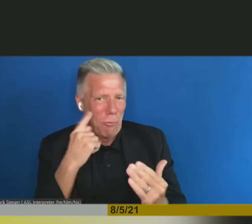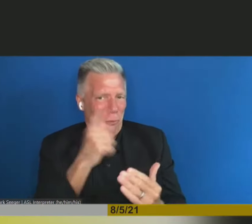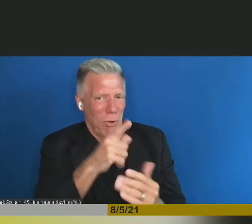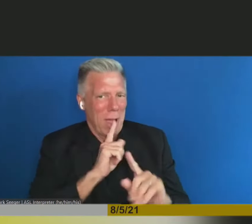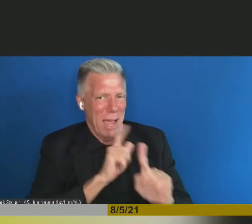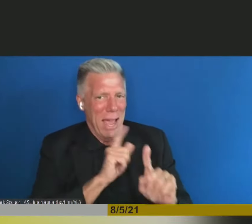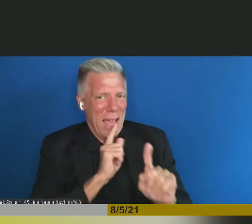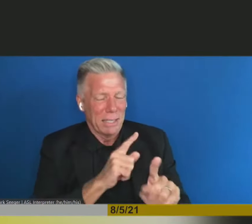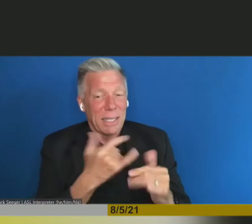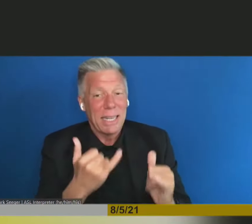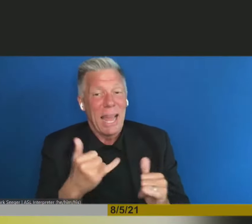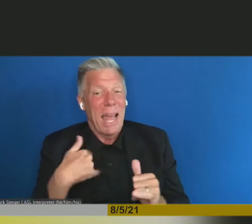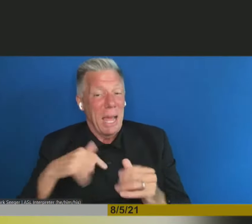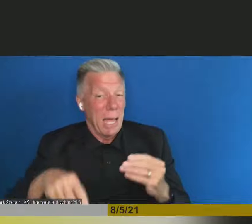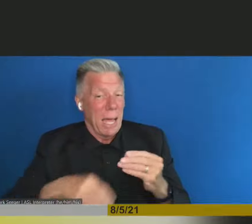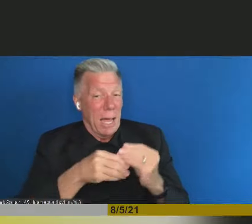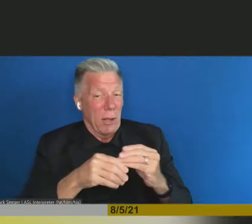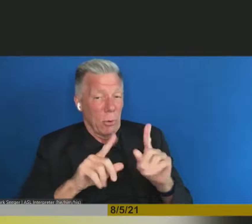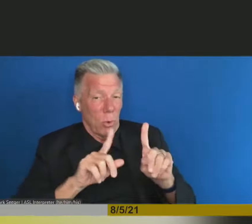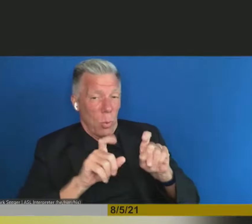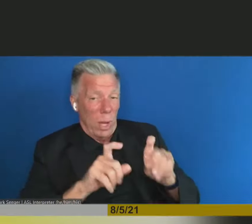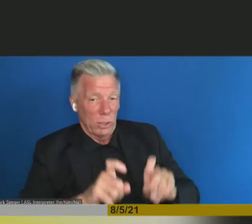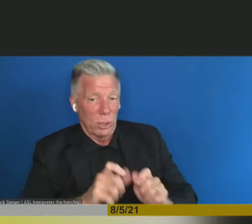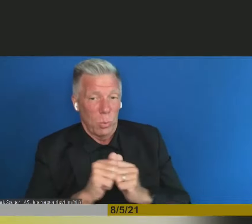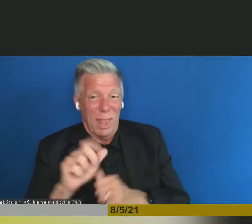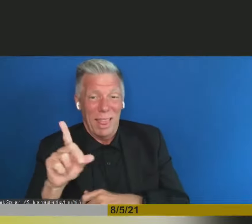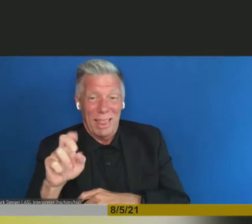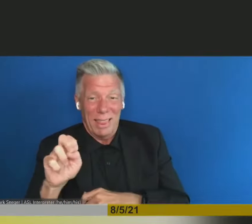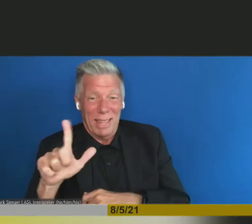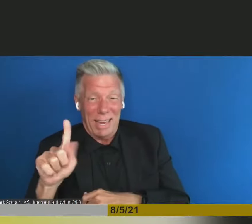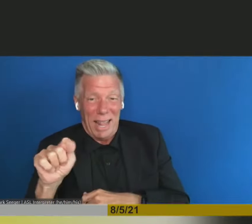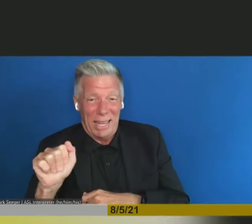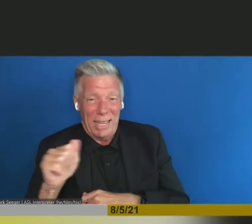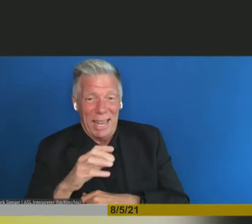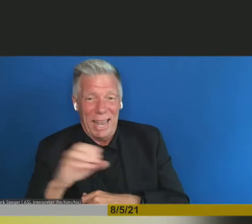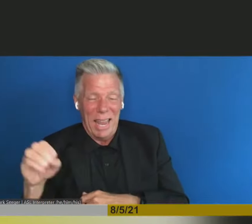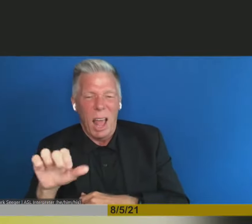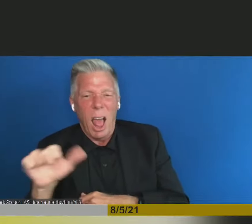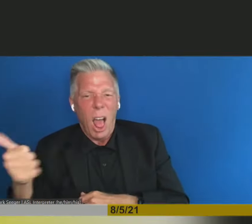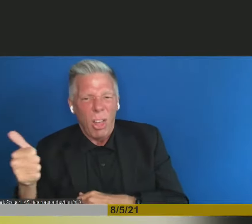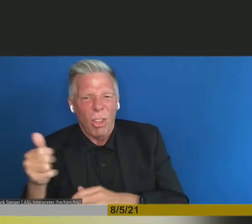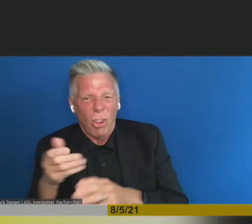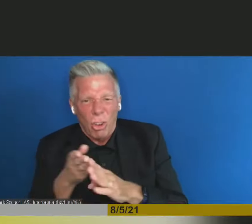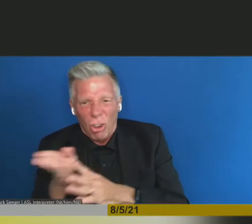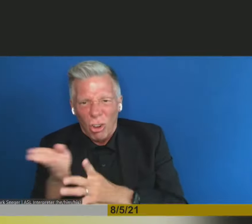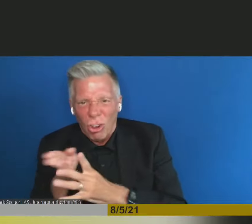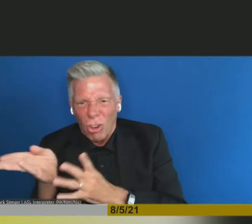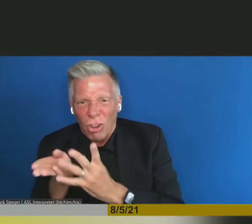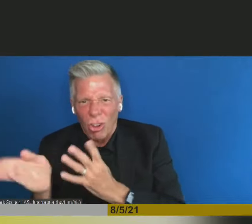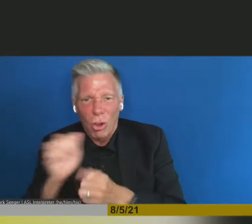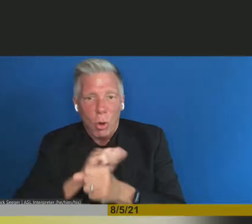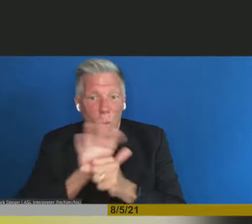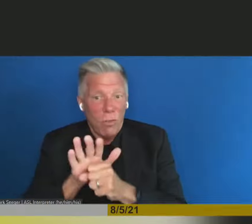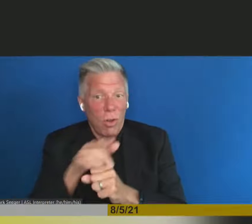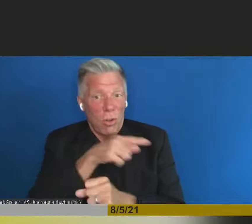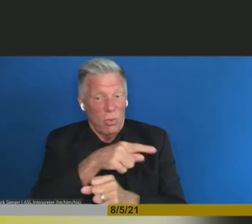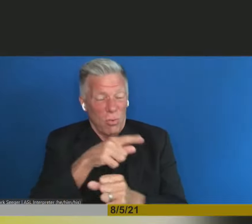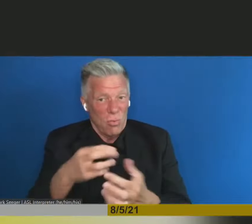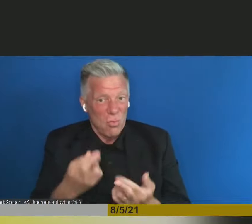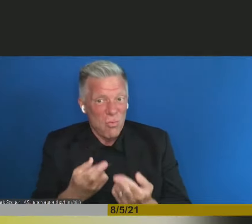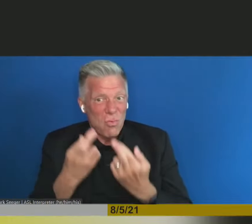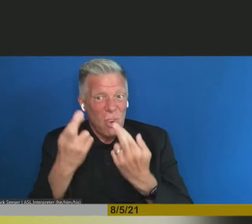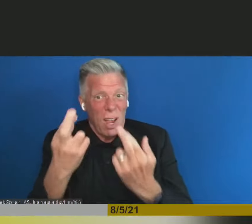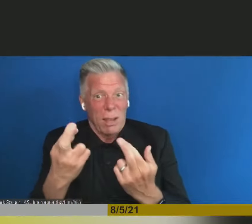Question, especially with Delta and other variants, do you recommend upgraded respiratory protection For example,